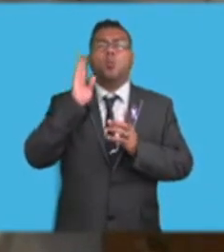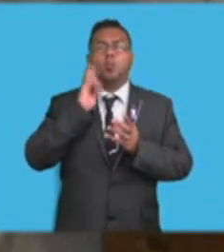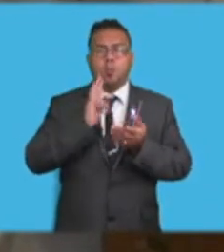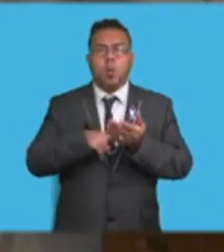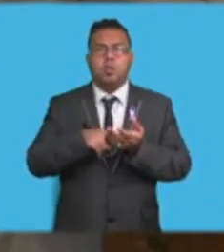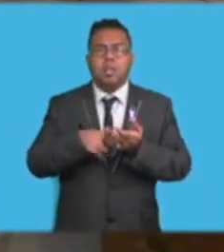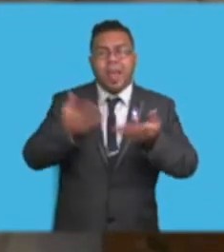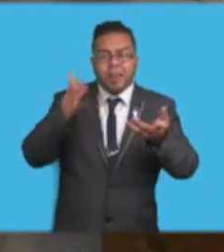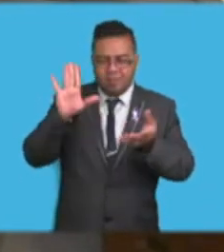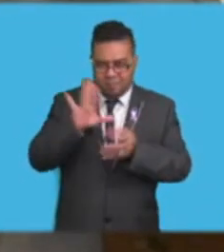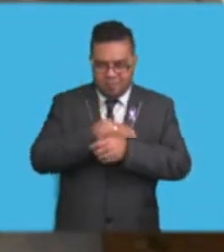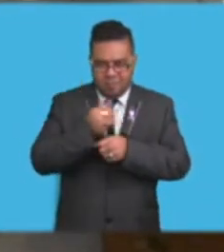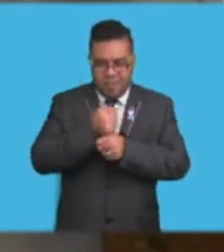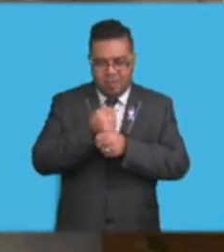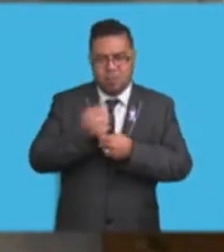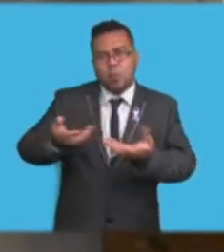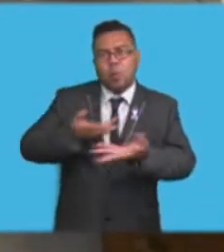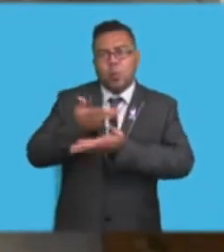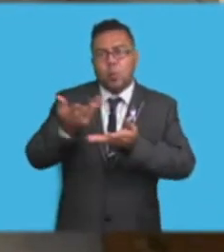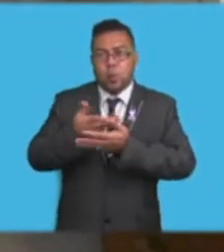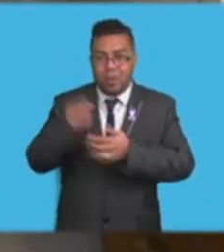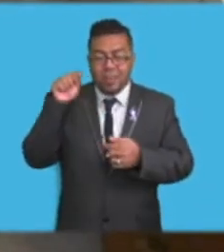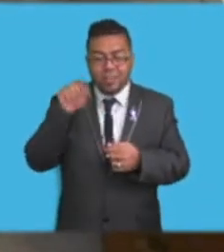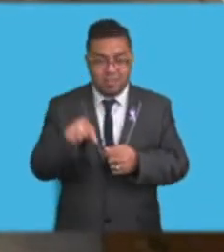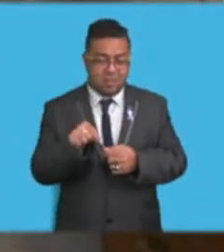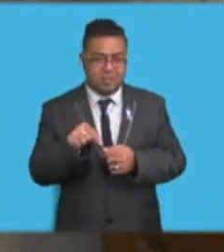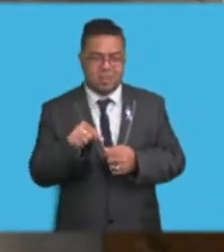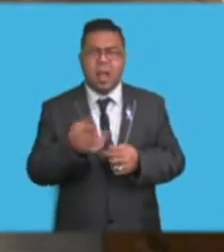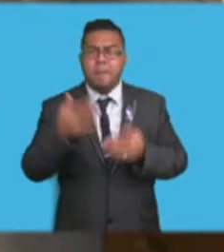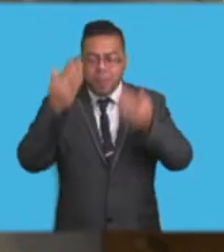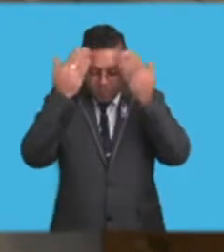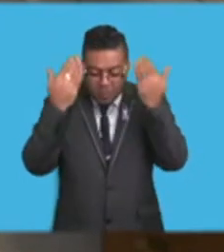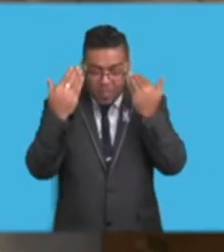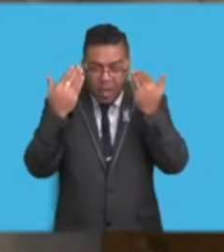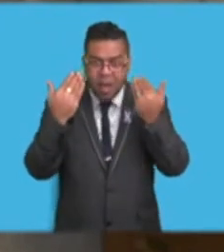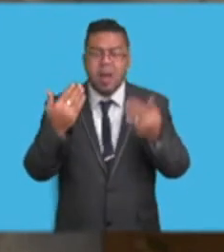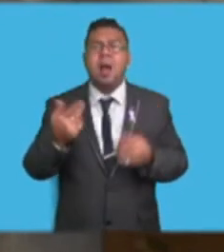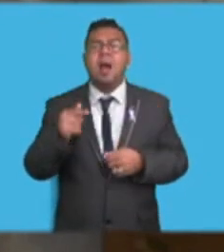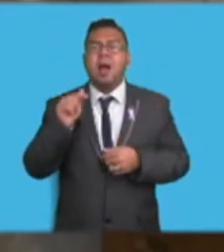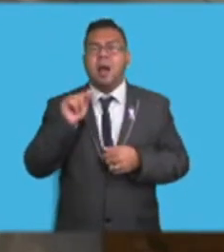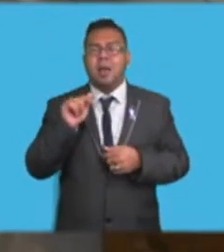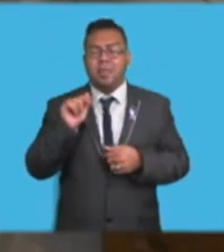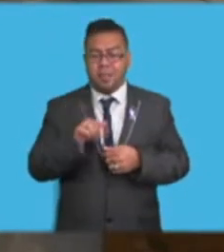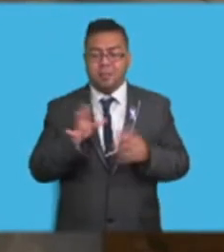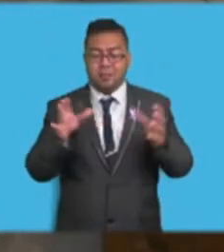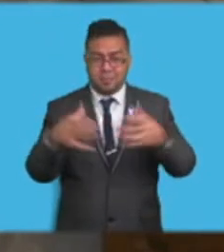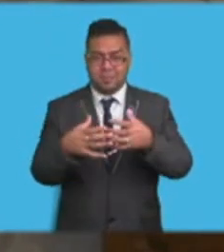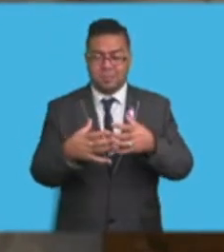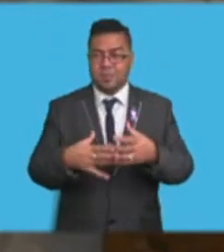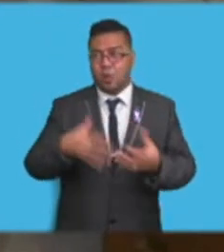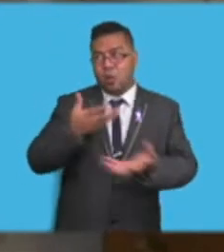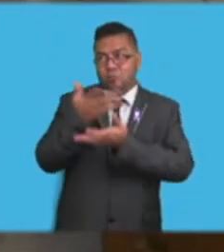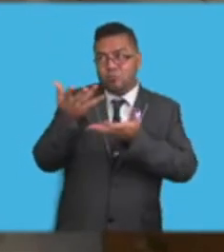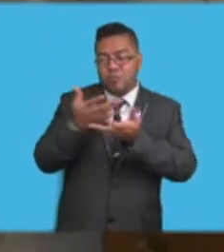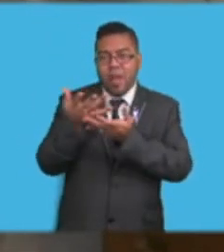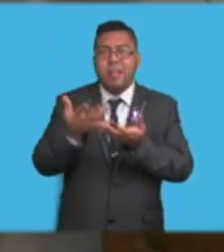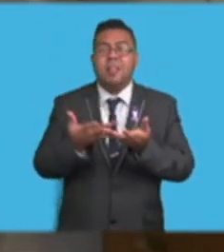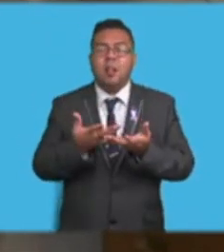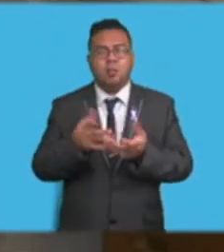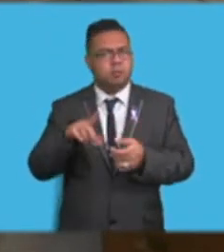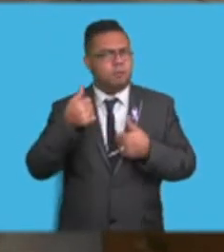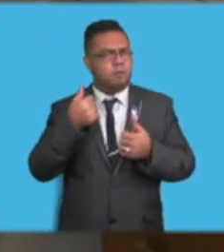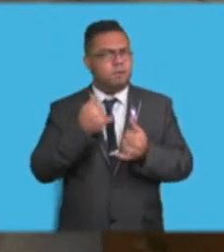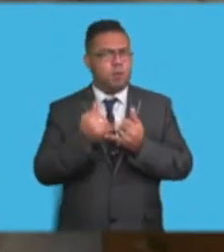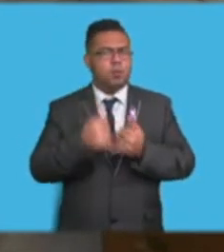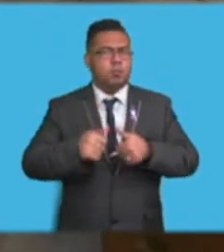on Fiji's way forward. In this regards, Madam Speaker, the delegation found the constructive dialogue most useful as it provides